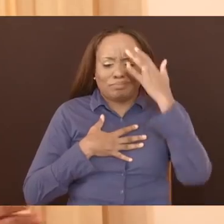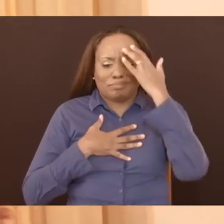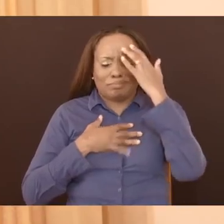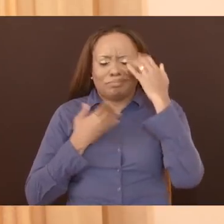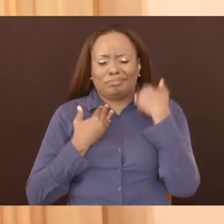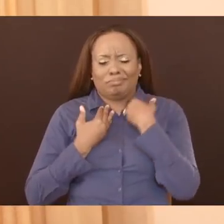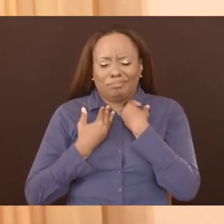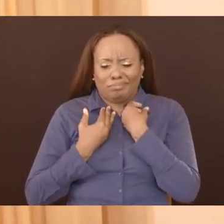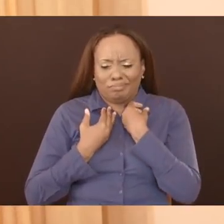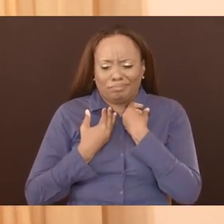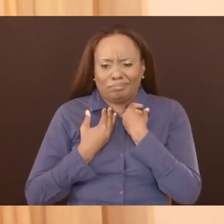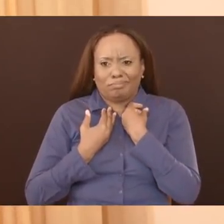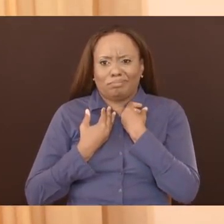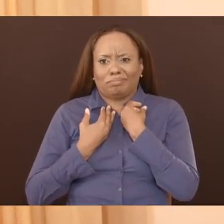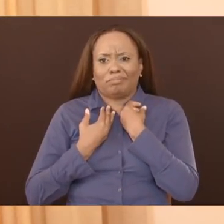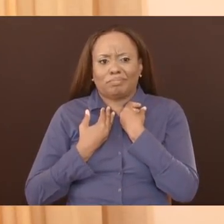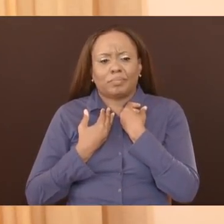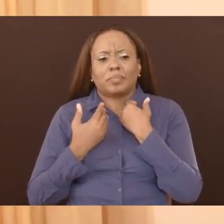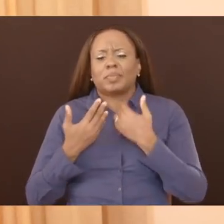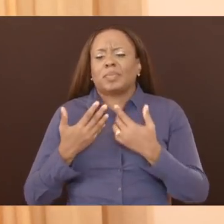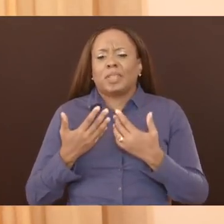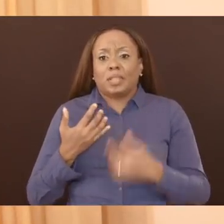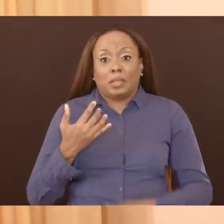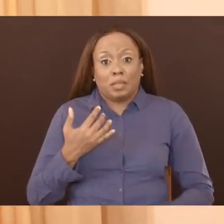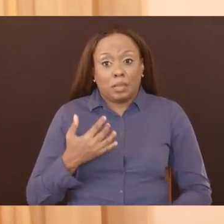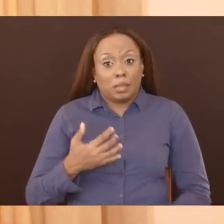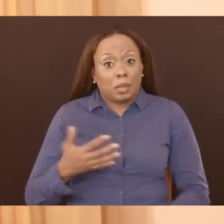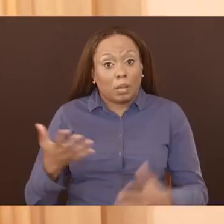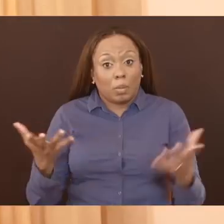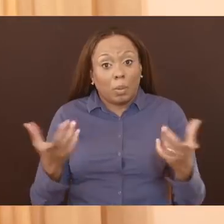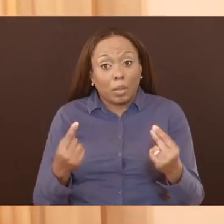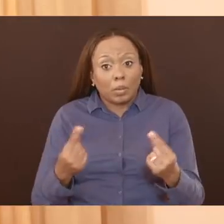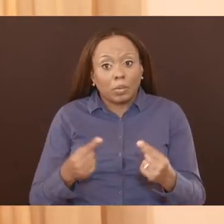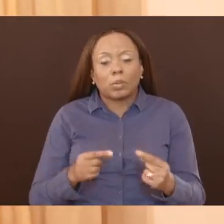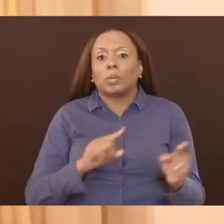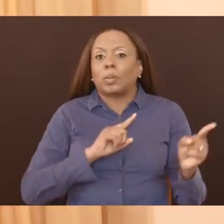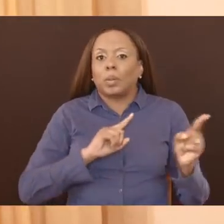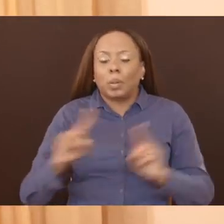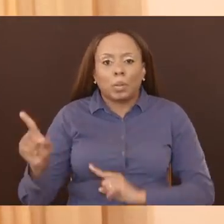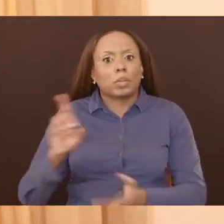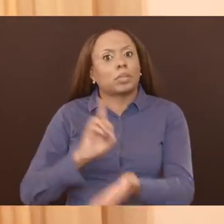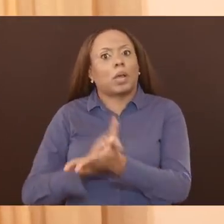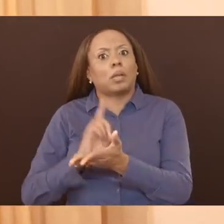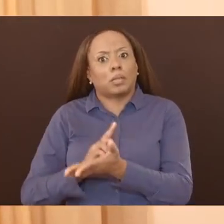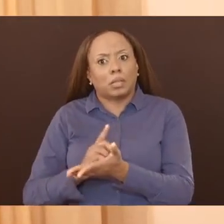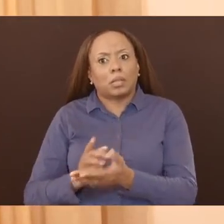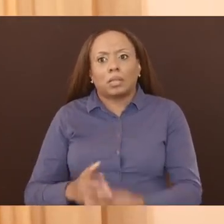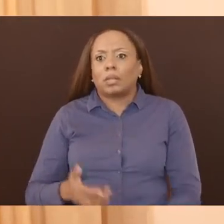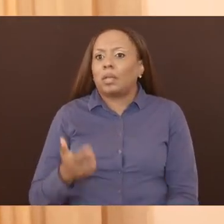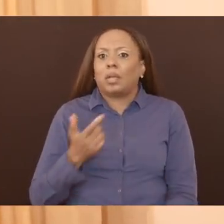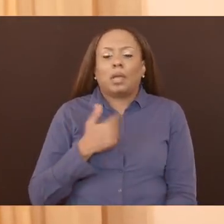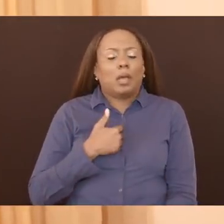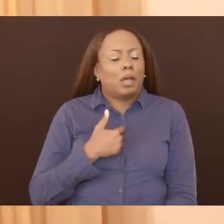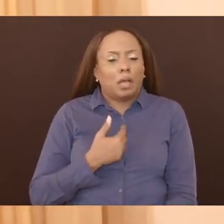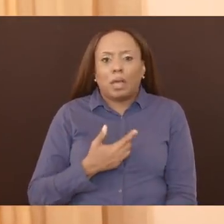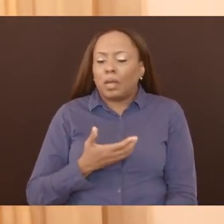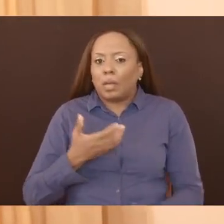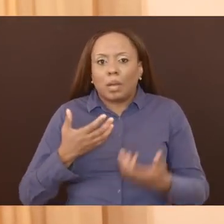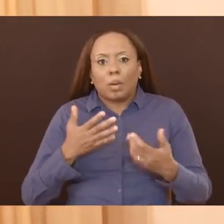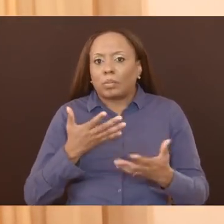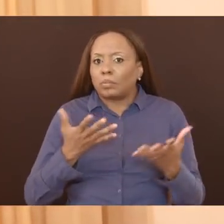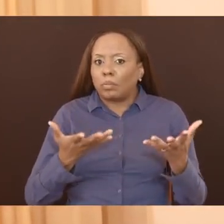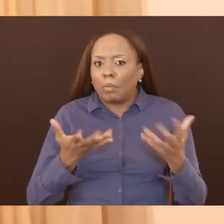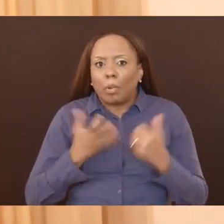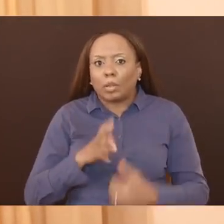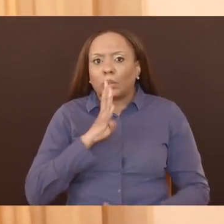you've tested, the easier and quicker it is for you to recover. I am stuttering. I'm telling you the